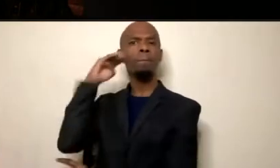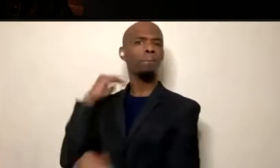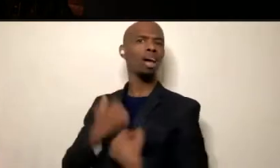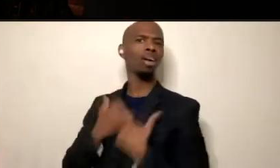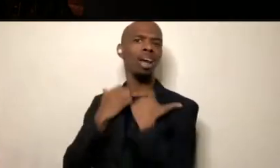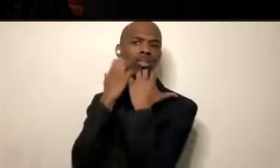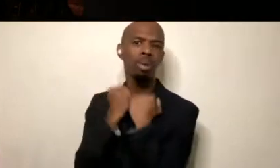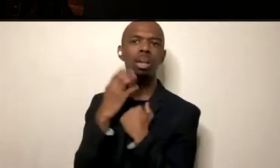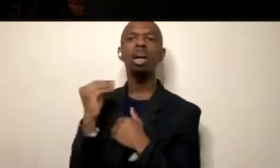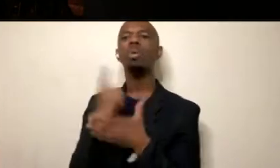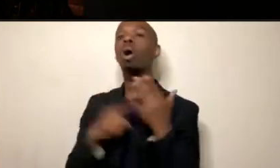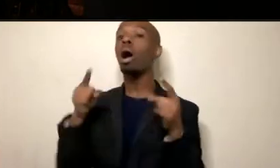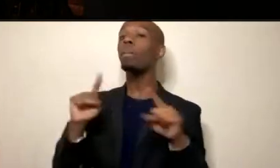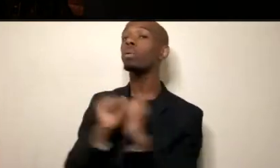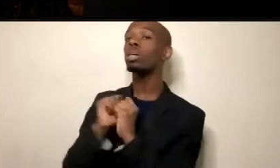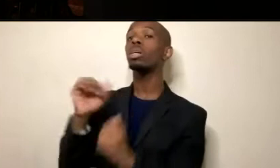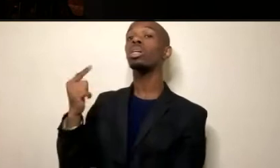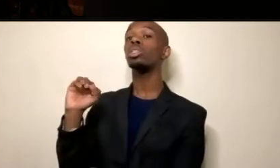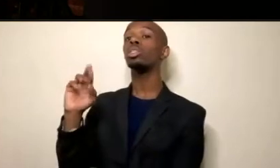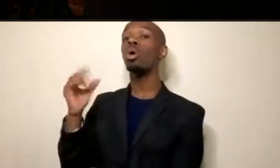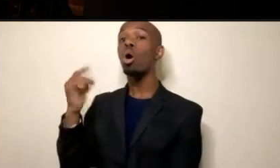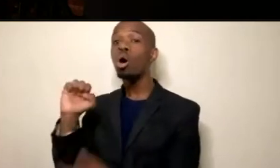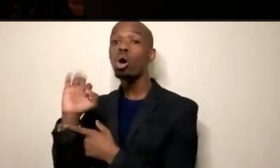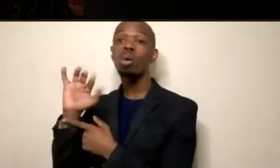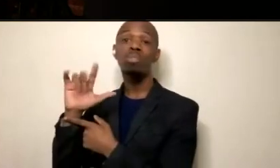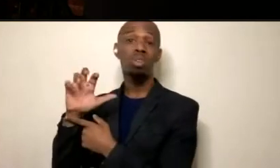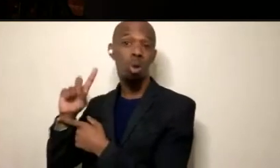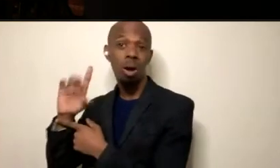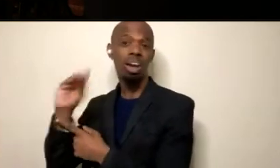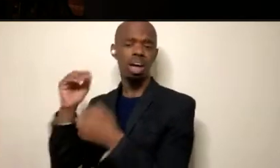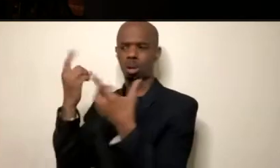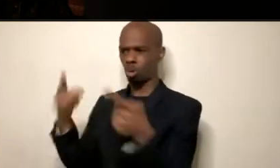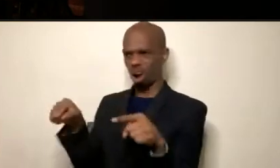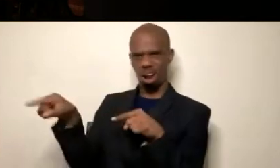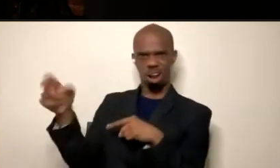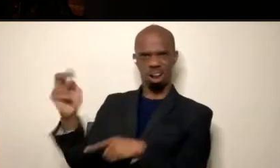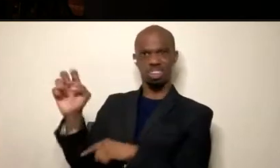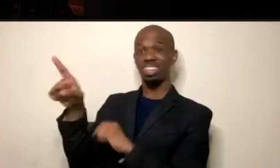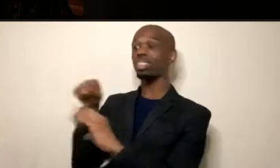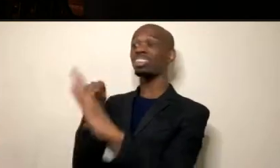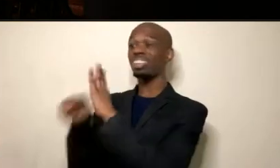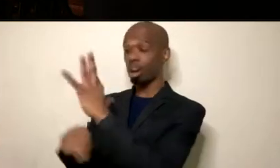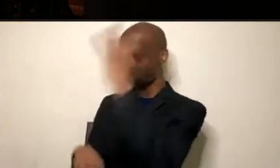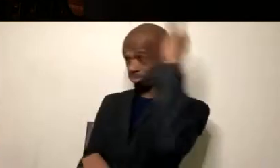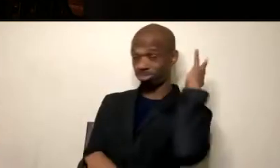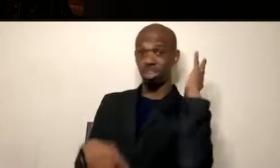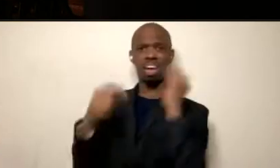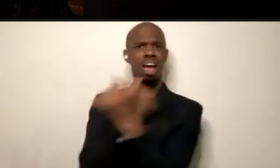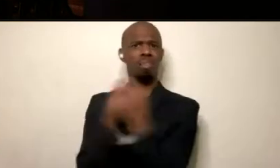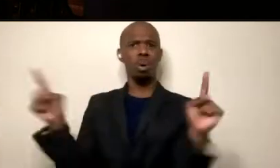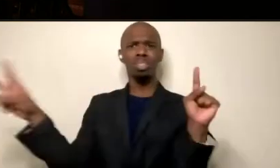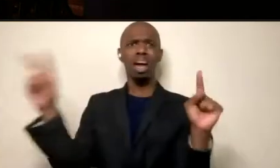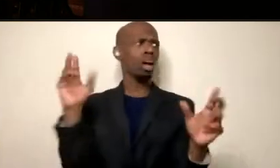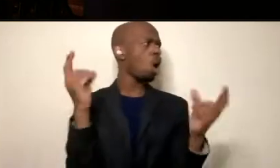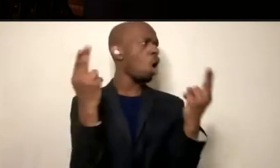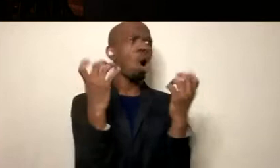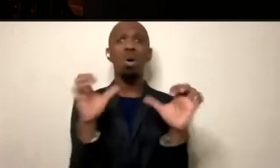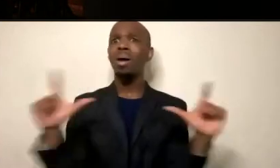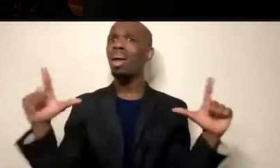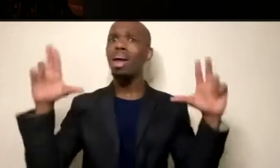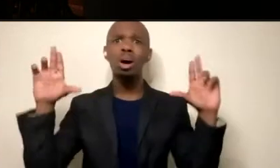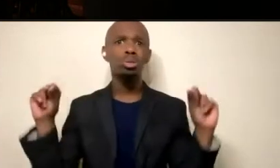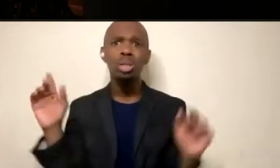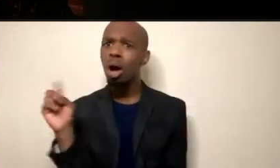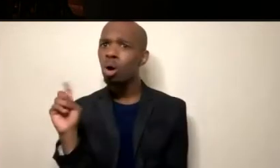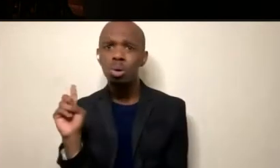Floyd was killed on camera. Mm-hmm. I loved it that they all went, oh, hell no. You know, they just went, and somebody